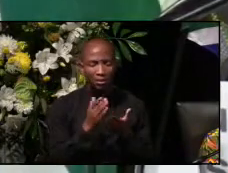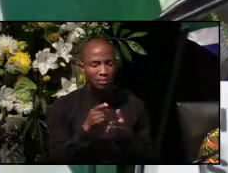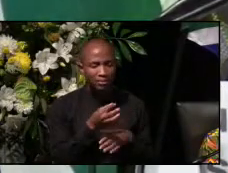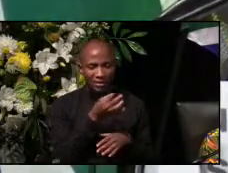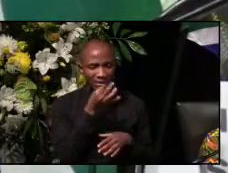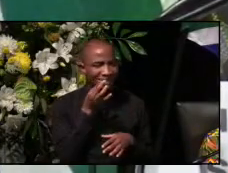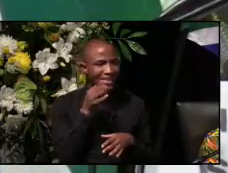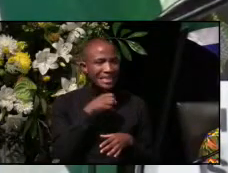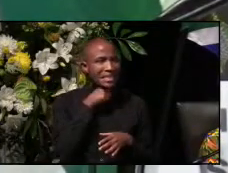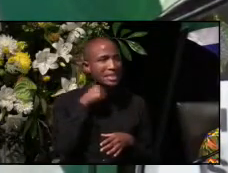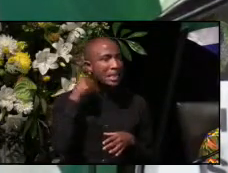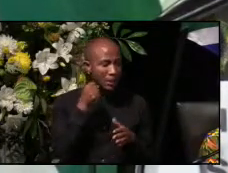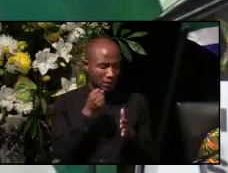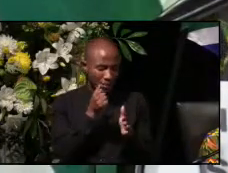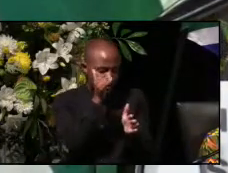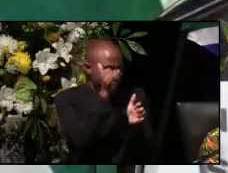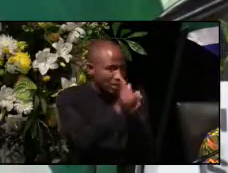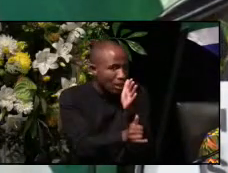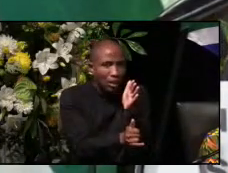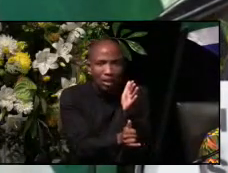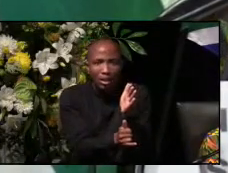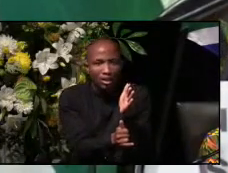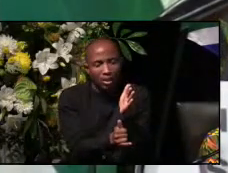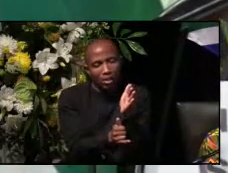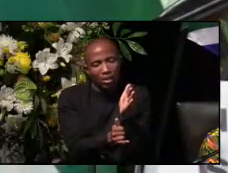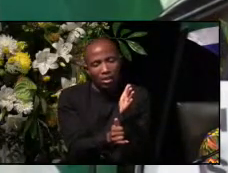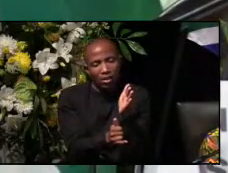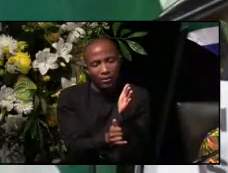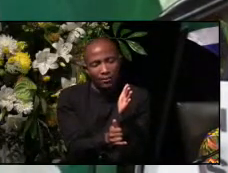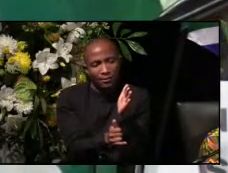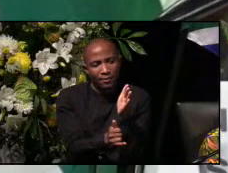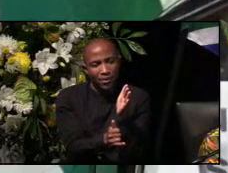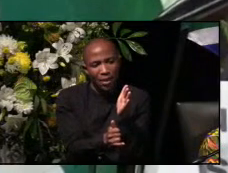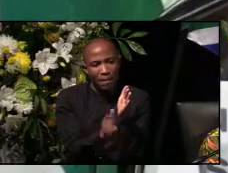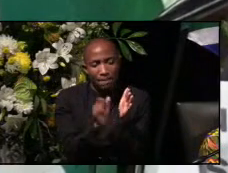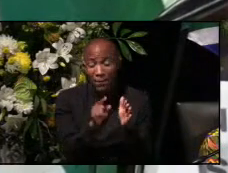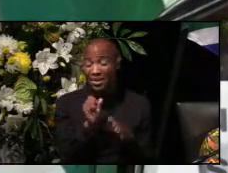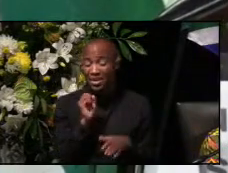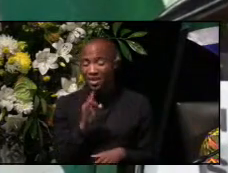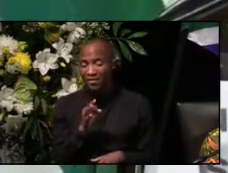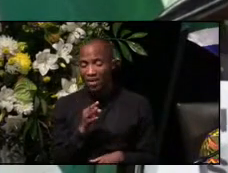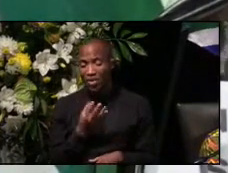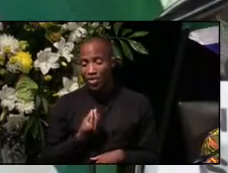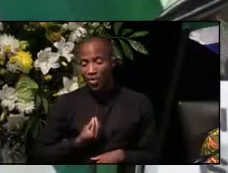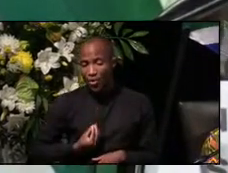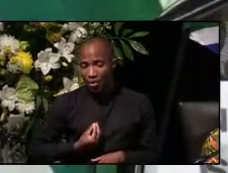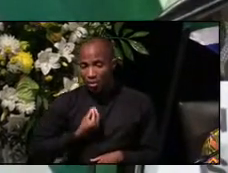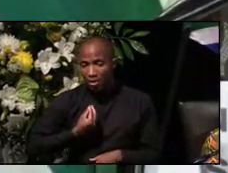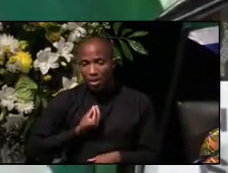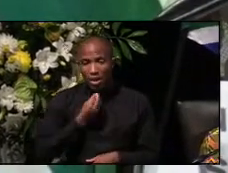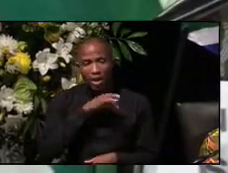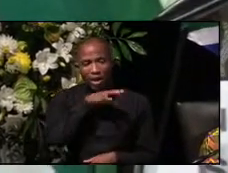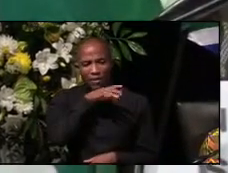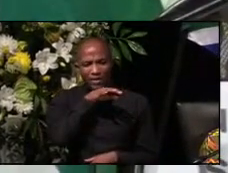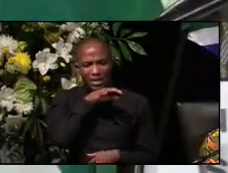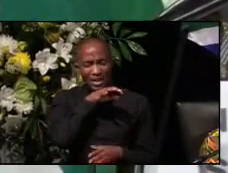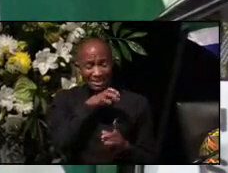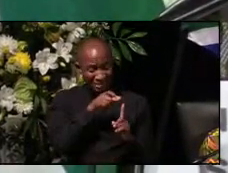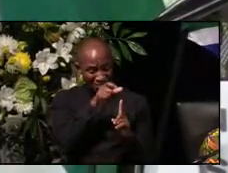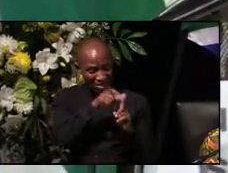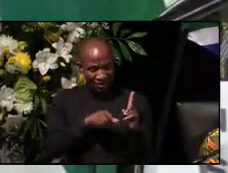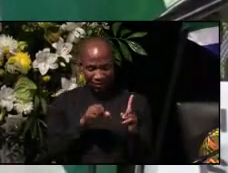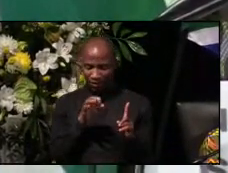some say he was assassinated but if you are a young africanor and you don't know the story of your